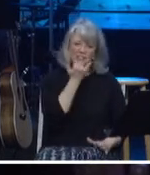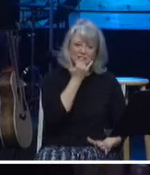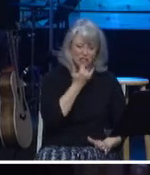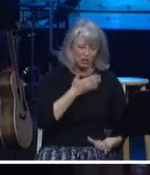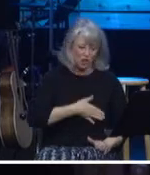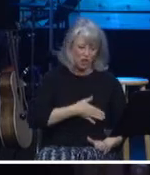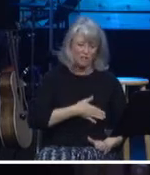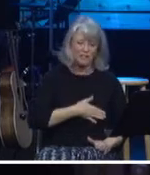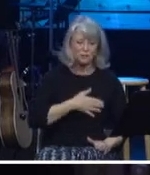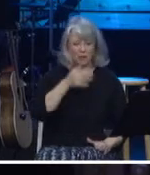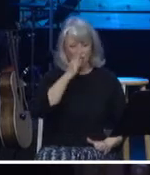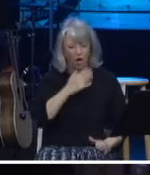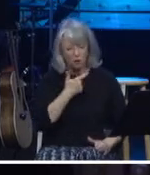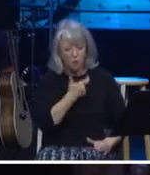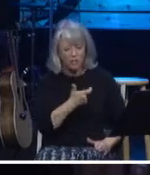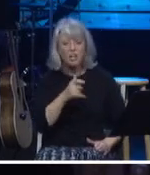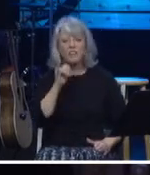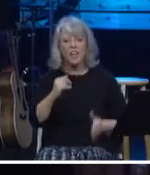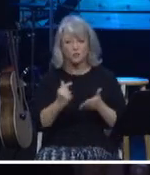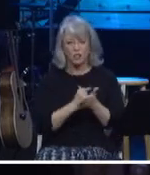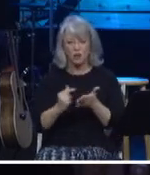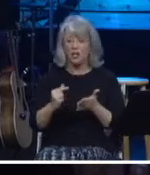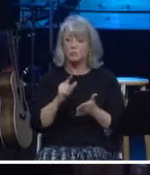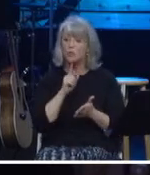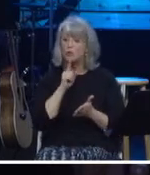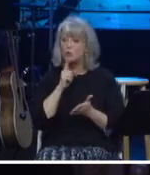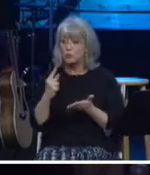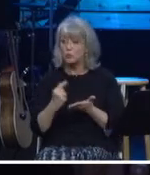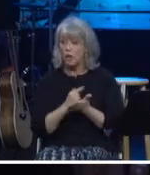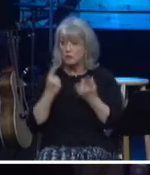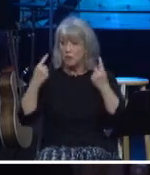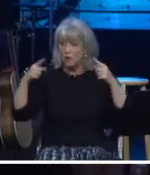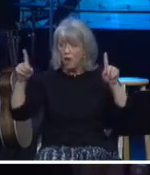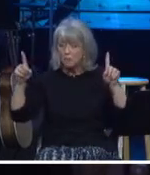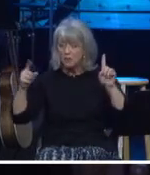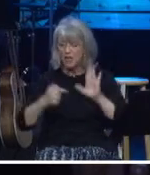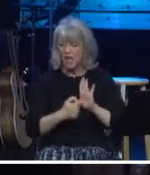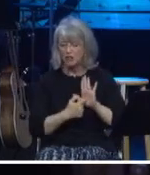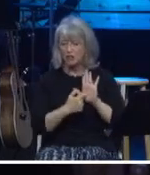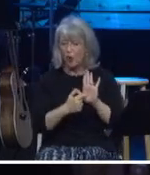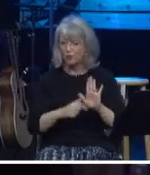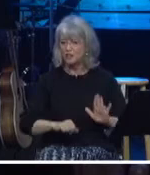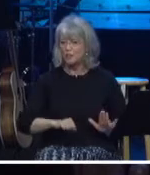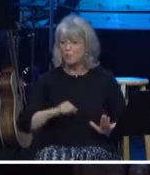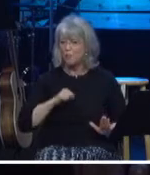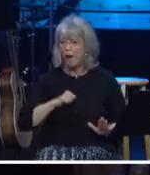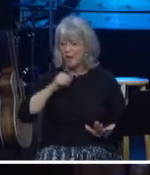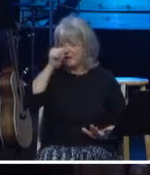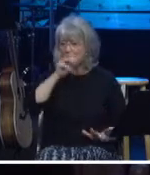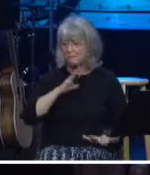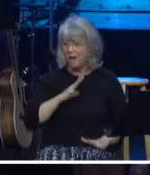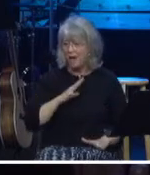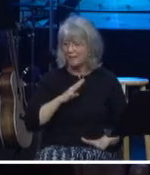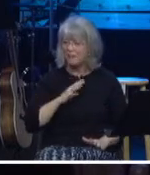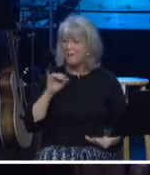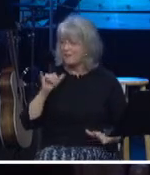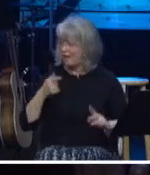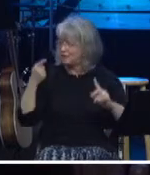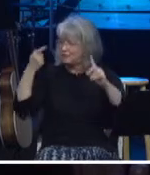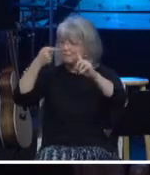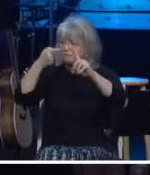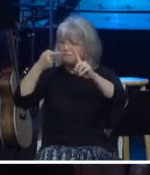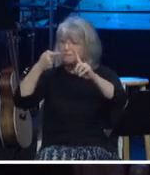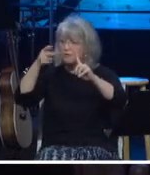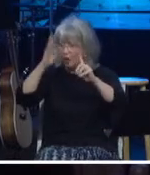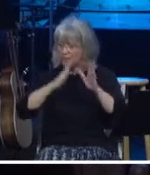This is what the gospel does, the true gospel. Exposes the pride of man by design.